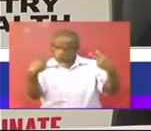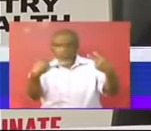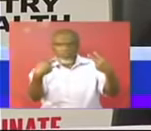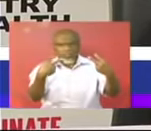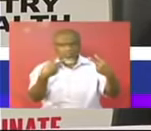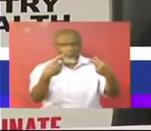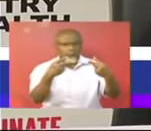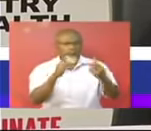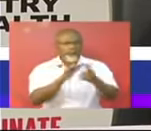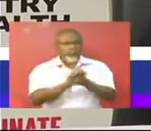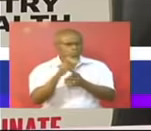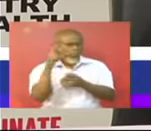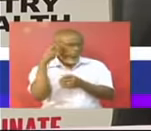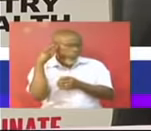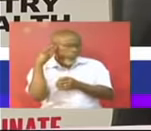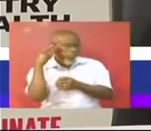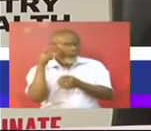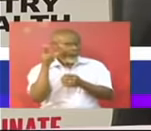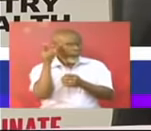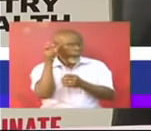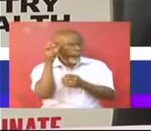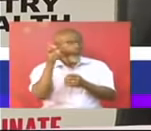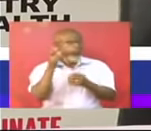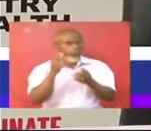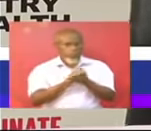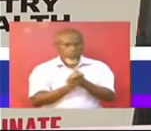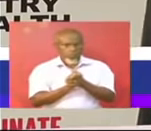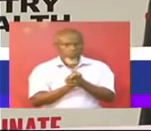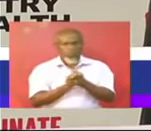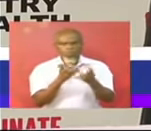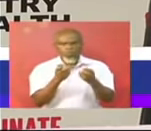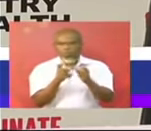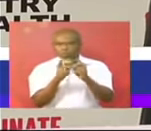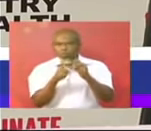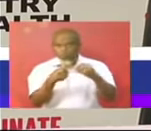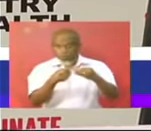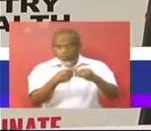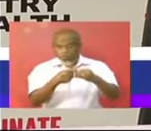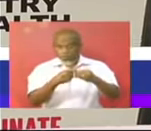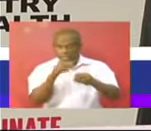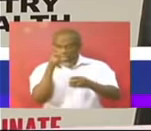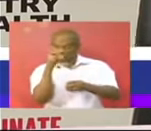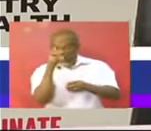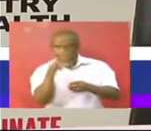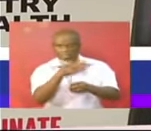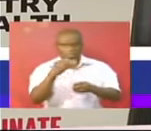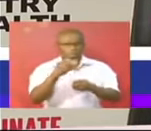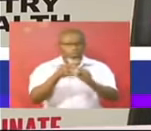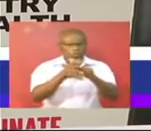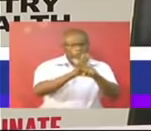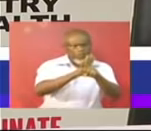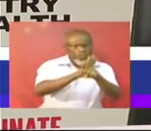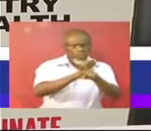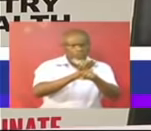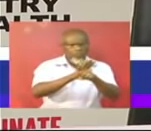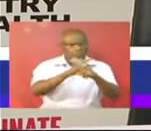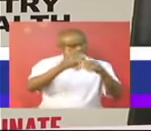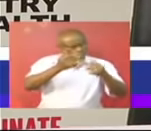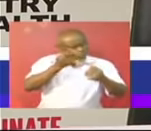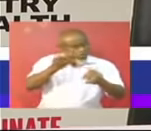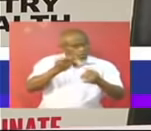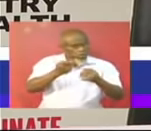have the pleasure of speaking about asthma and COVID-19. Since the onset of COVID-19 pandemic, there